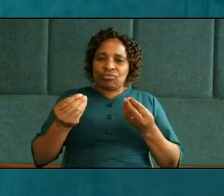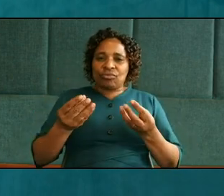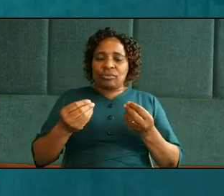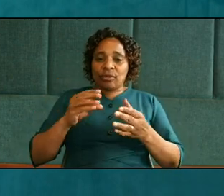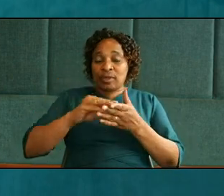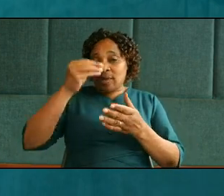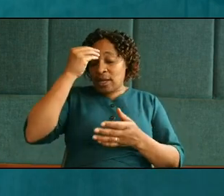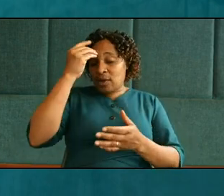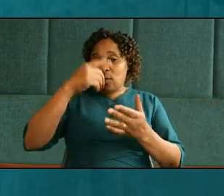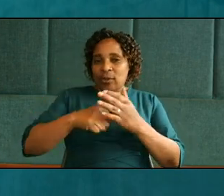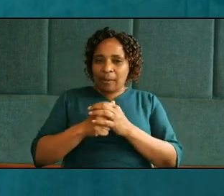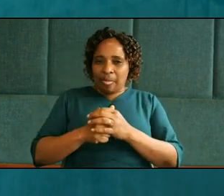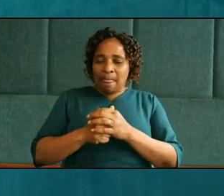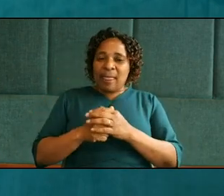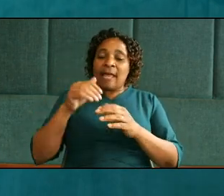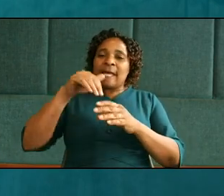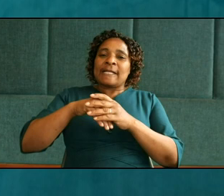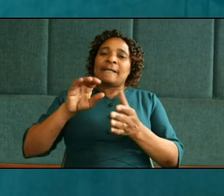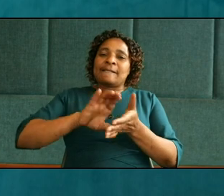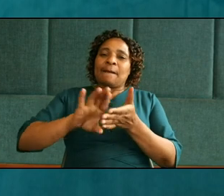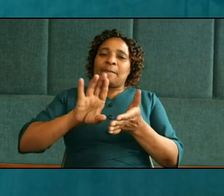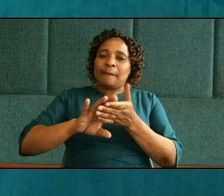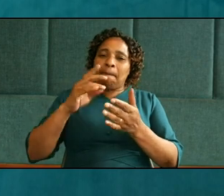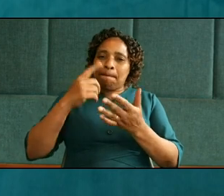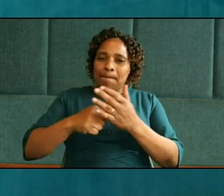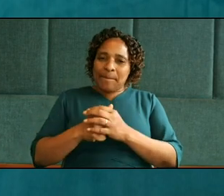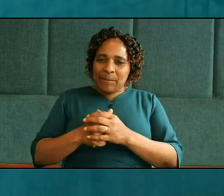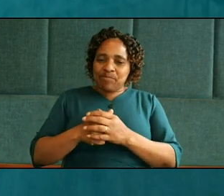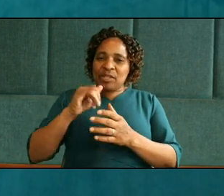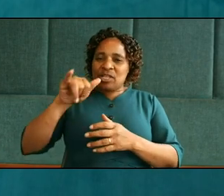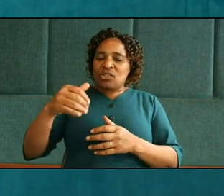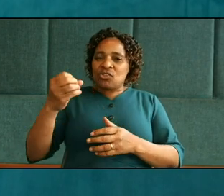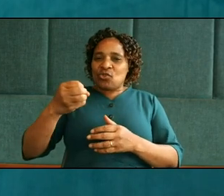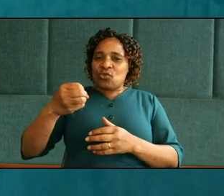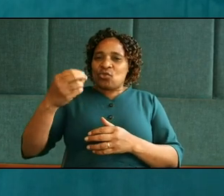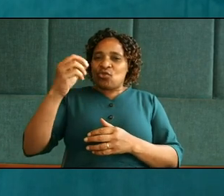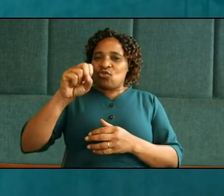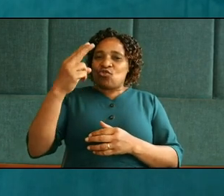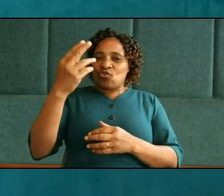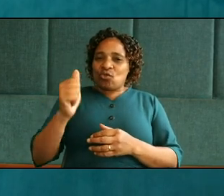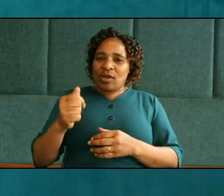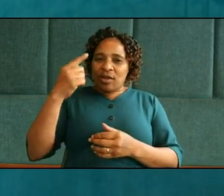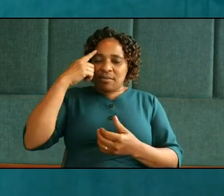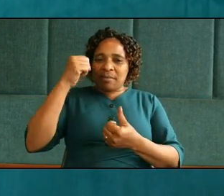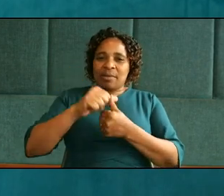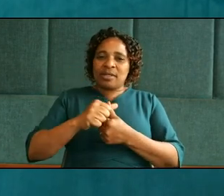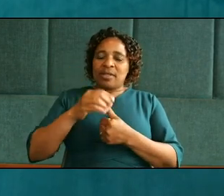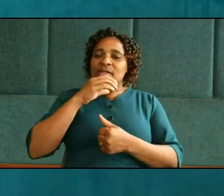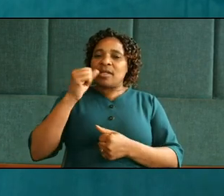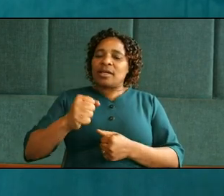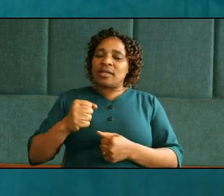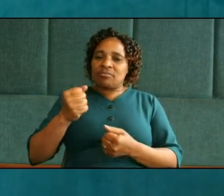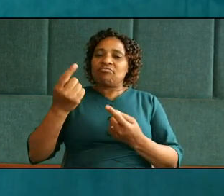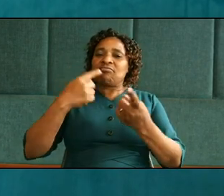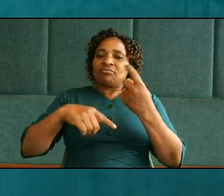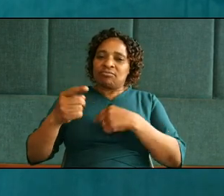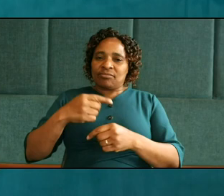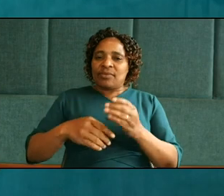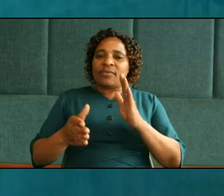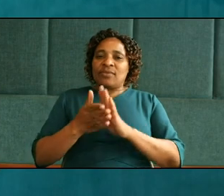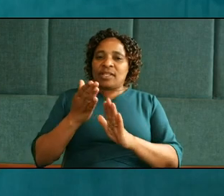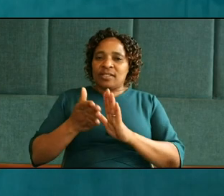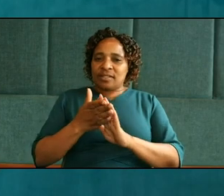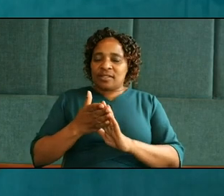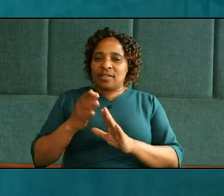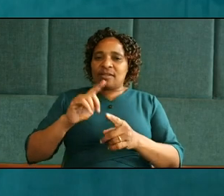there and down there in that chapter is that Joshua realized that age was catching up. And